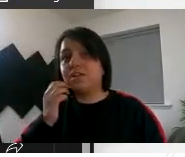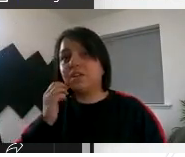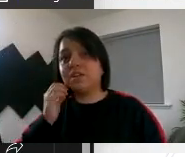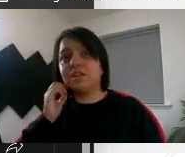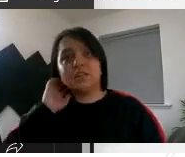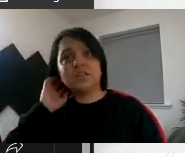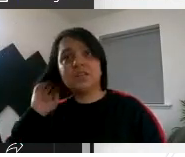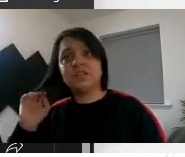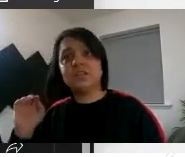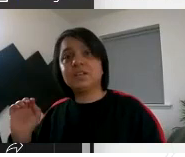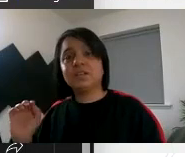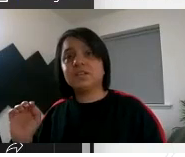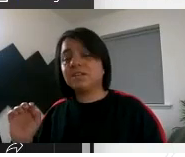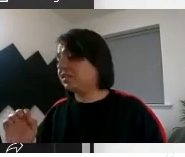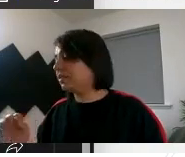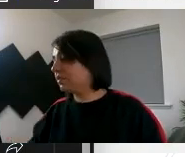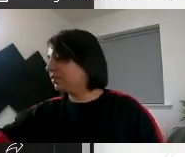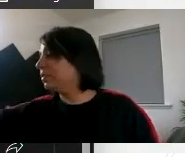Yeah, you're on mute, I think, Joyce.